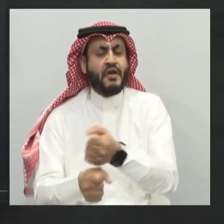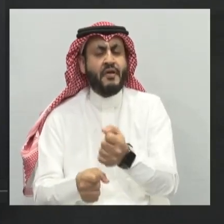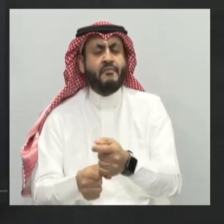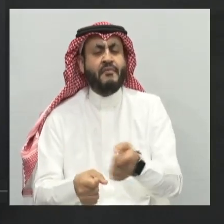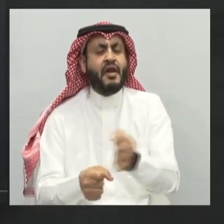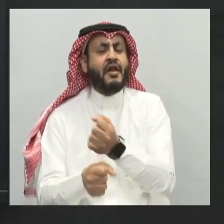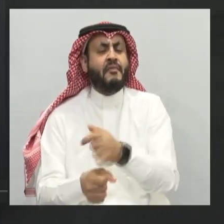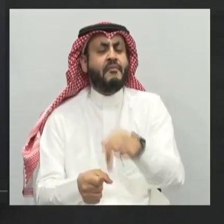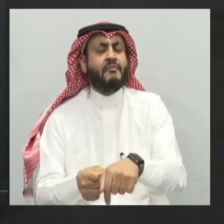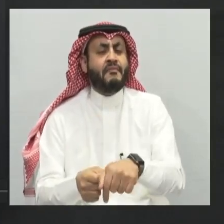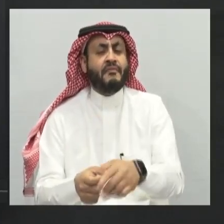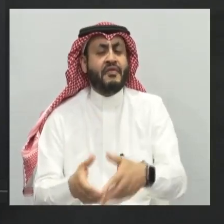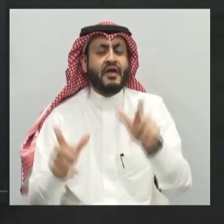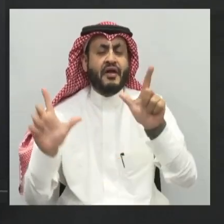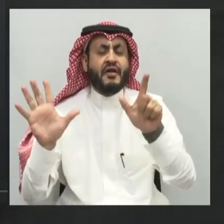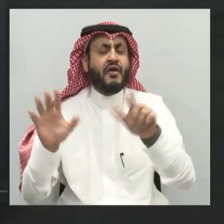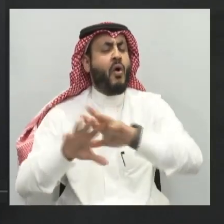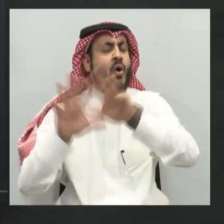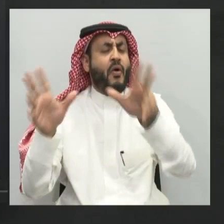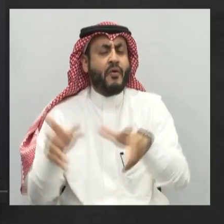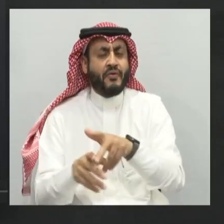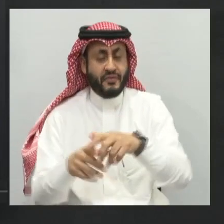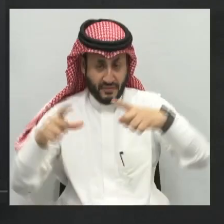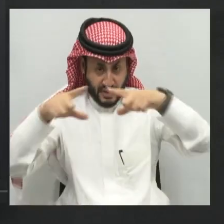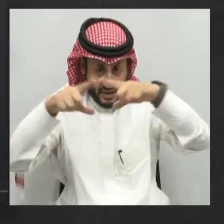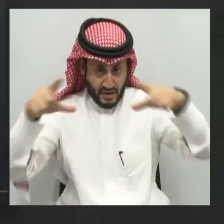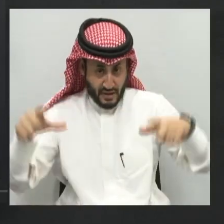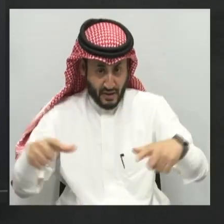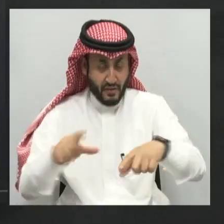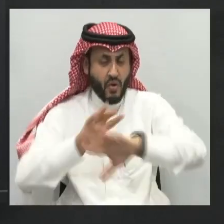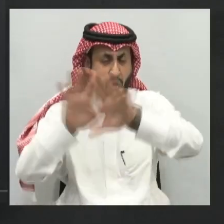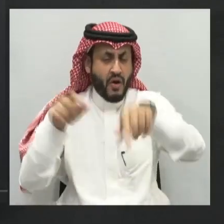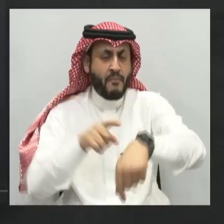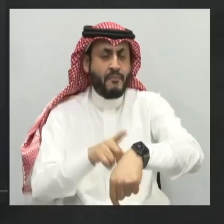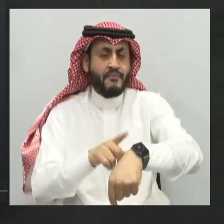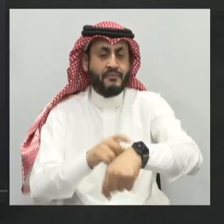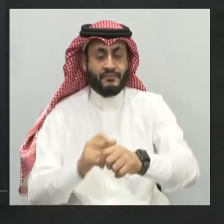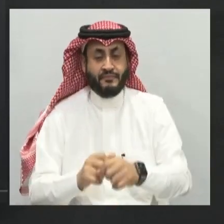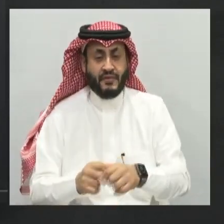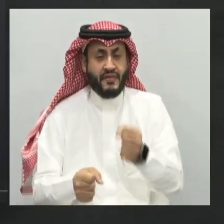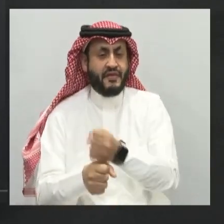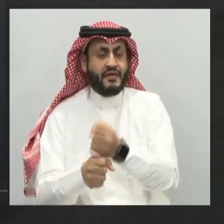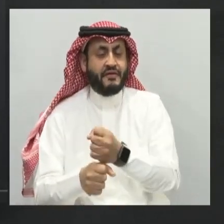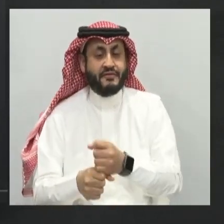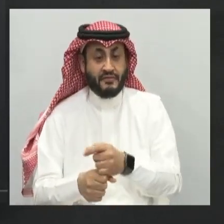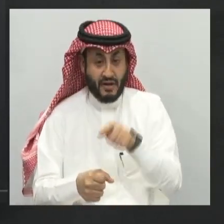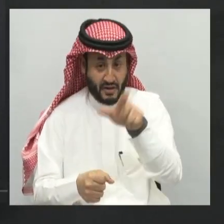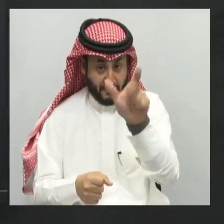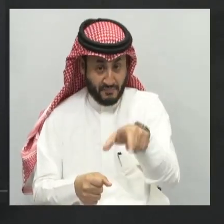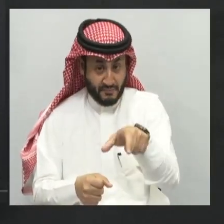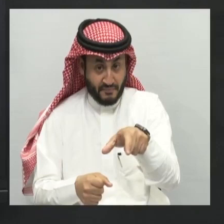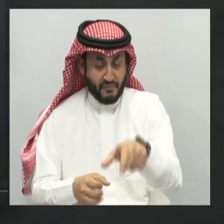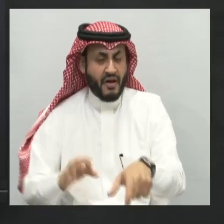what you do during your week. All of this is in the frame of time. The things that you do. If you're a person